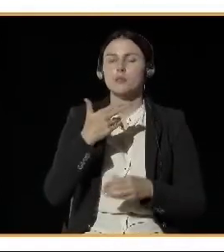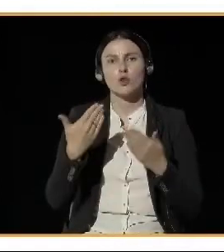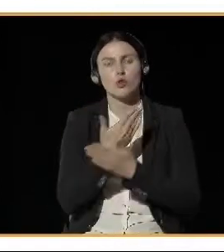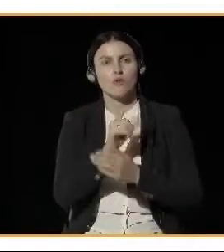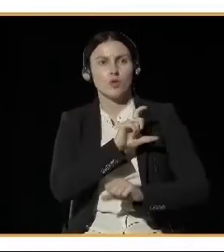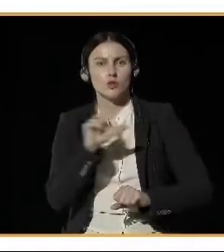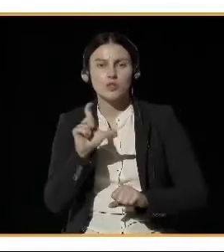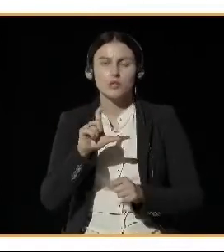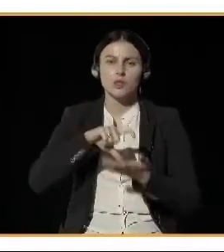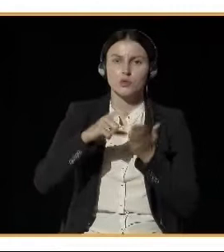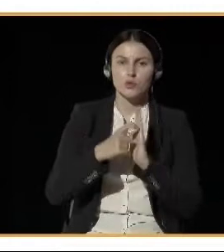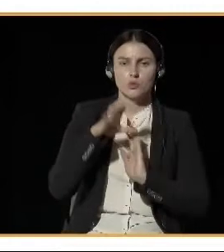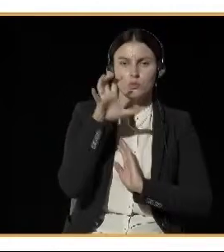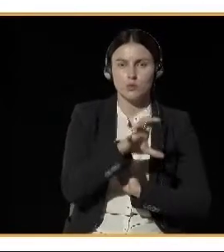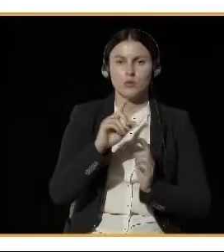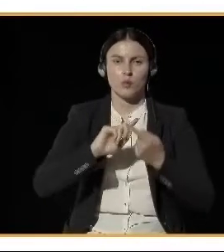senior policy.